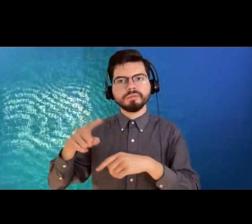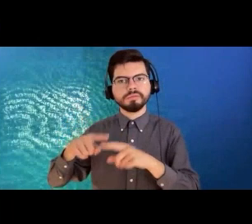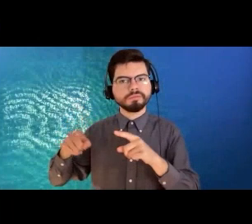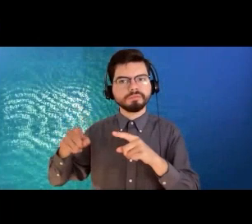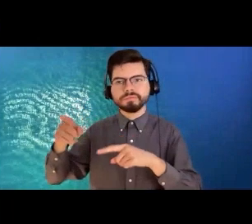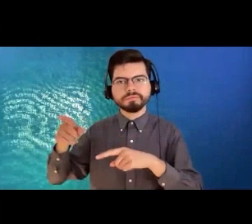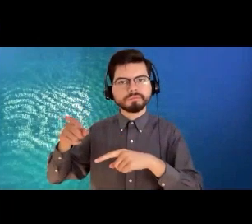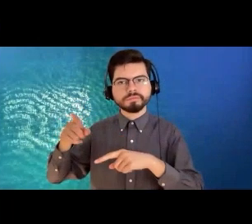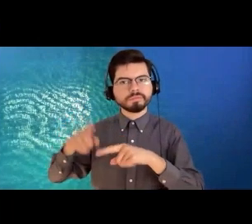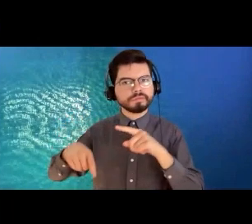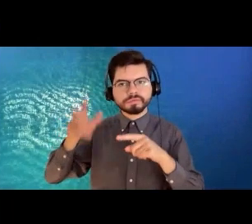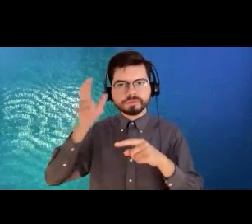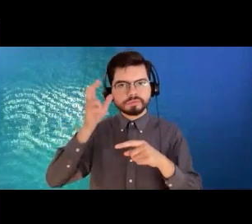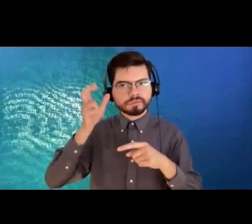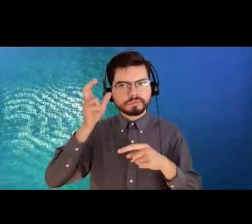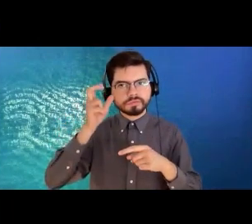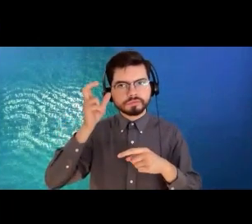to them?